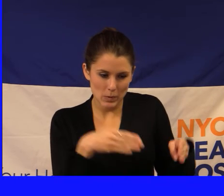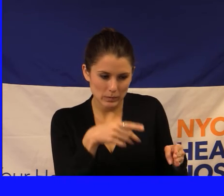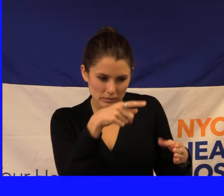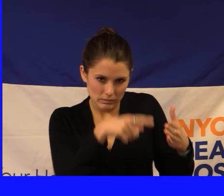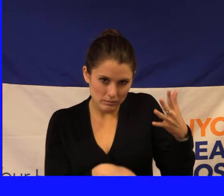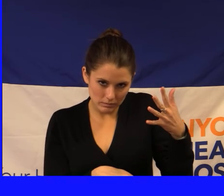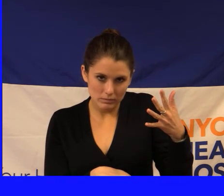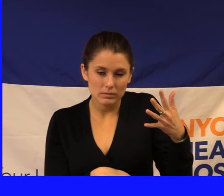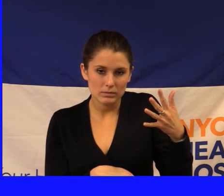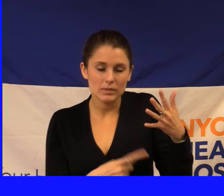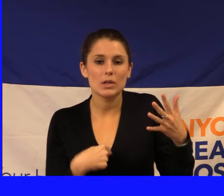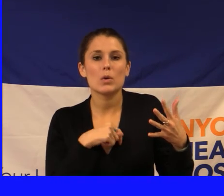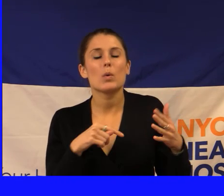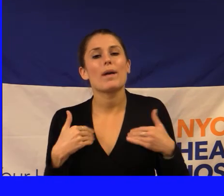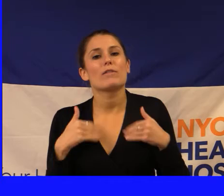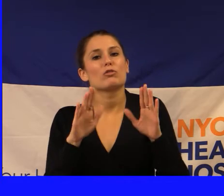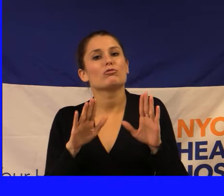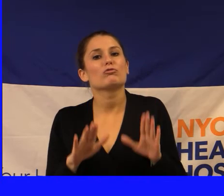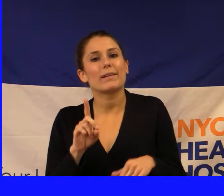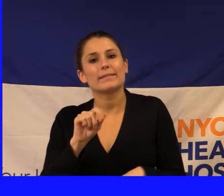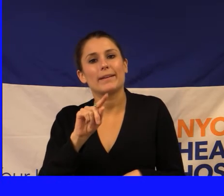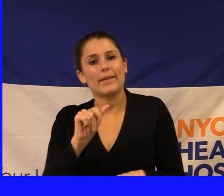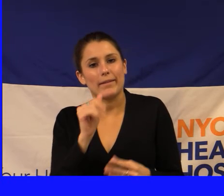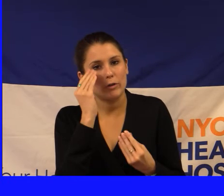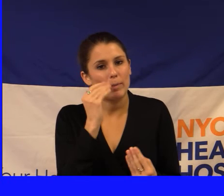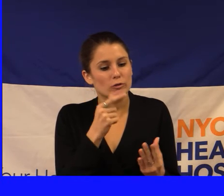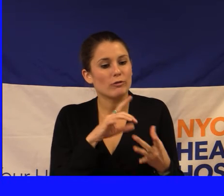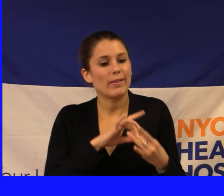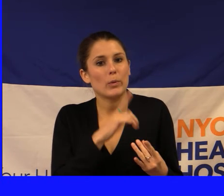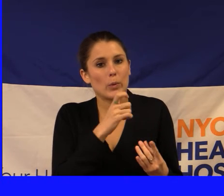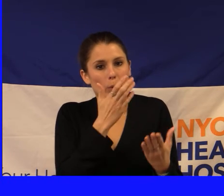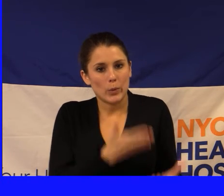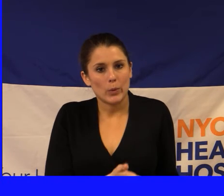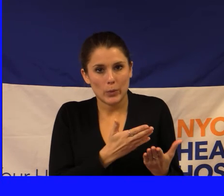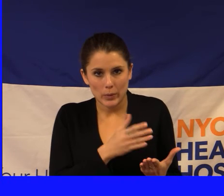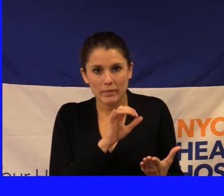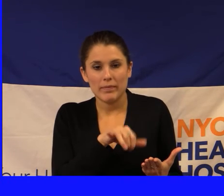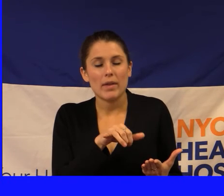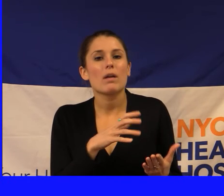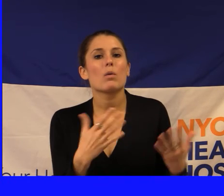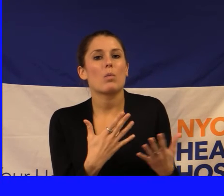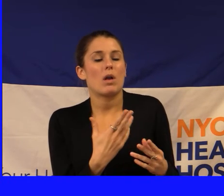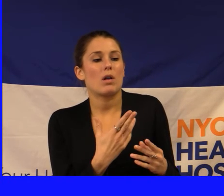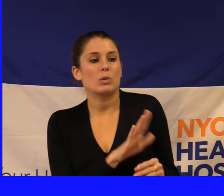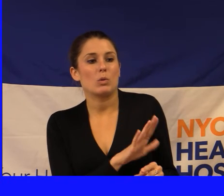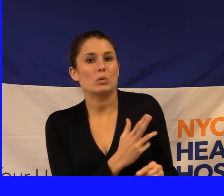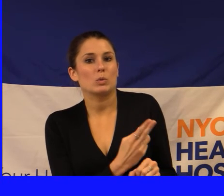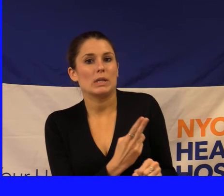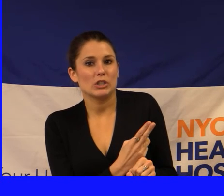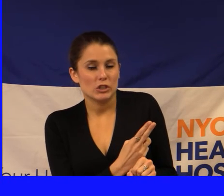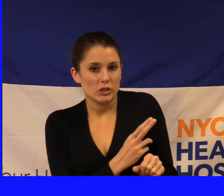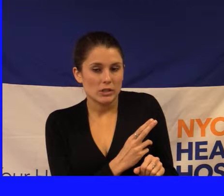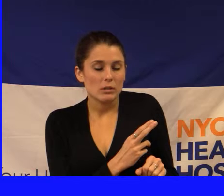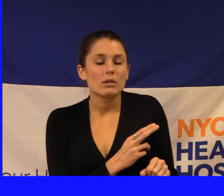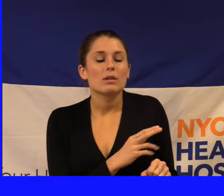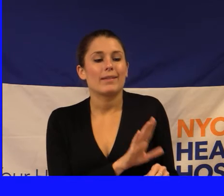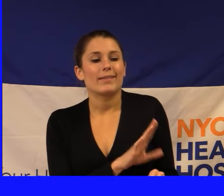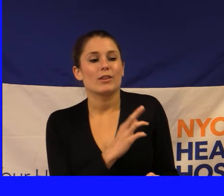And we have great data on who they are and what their utilization is and what their risk